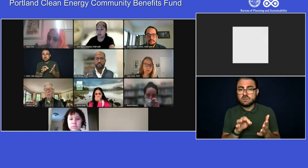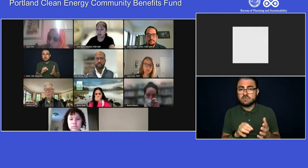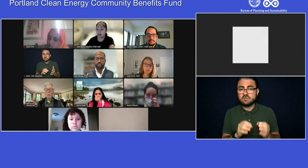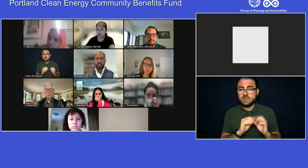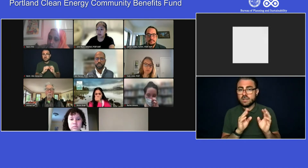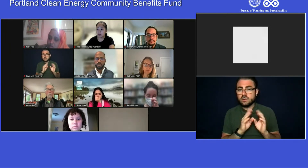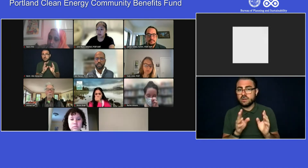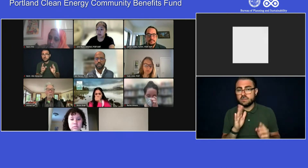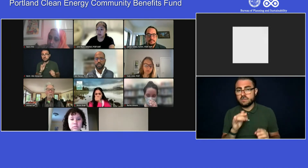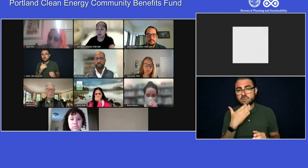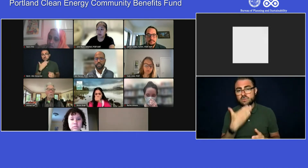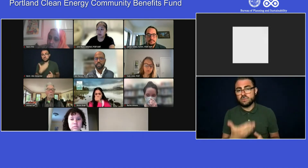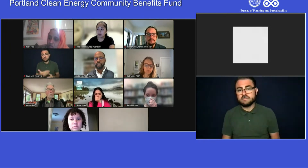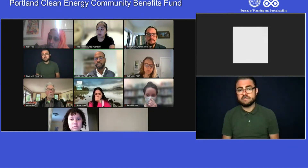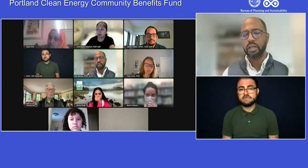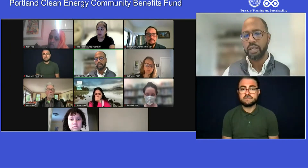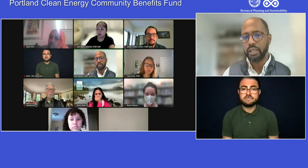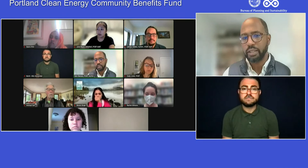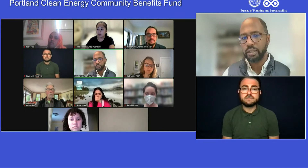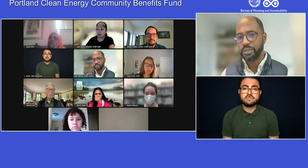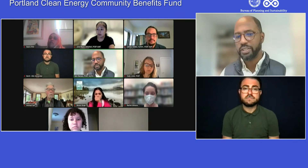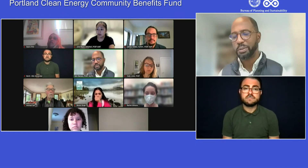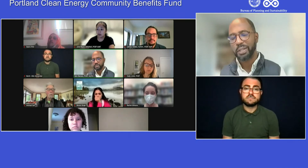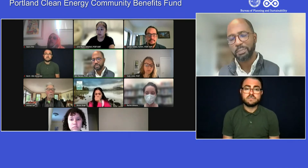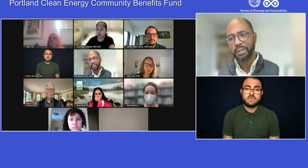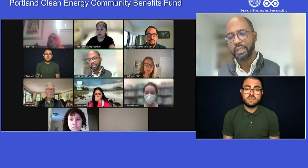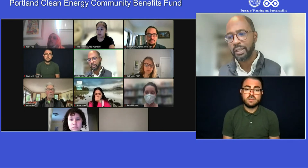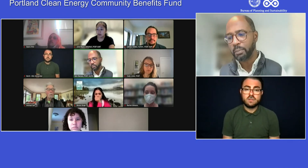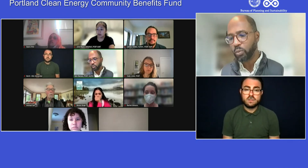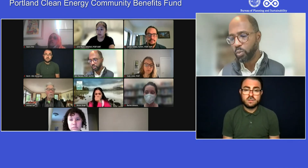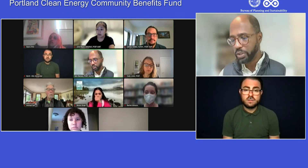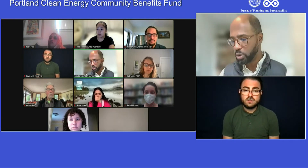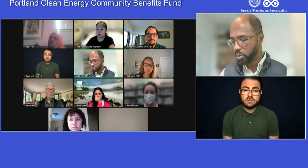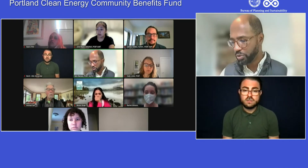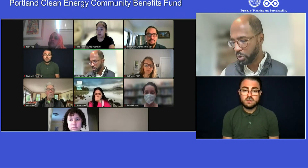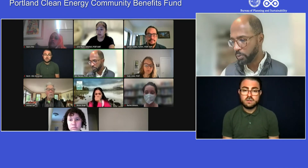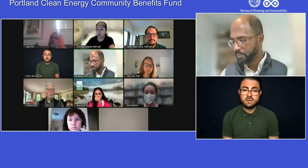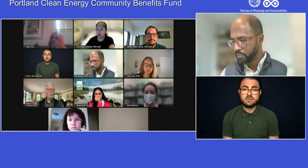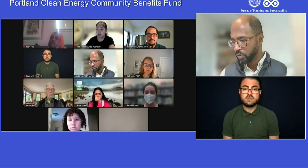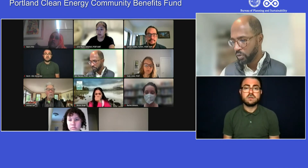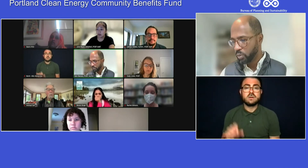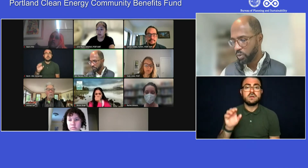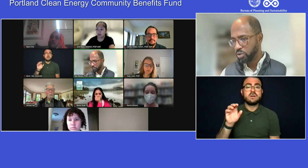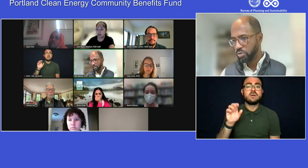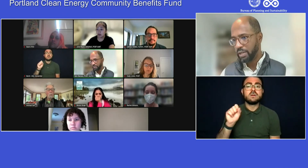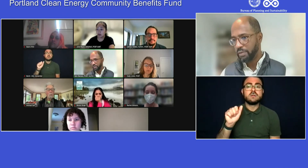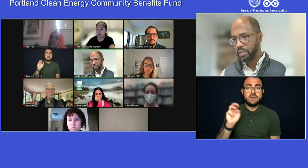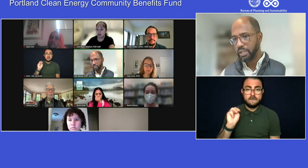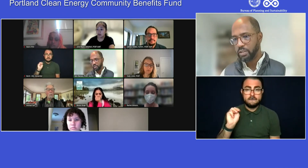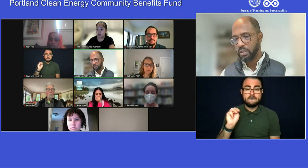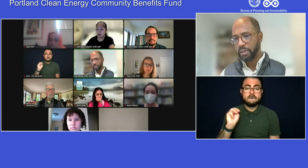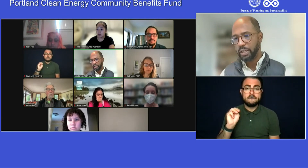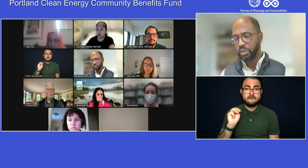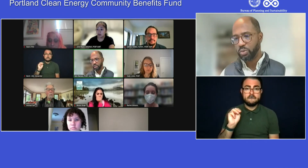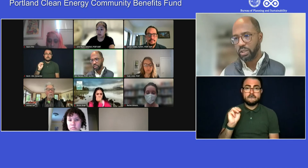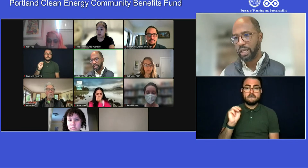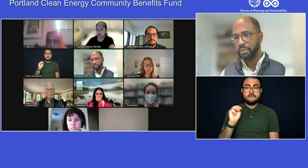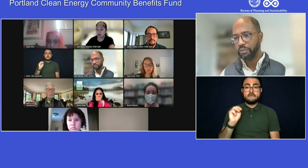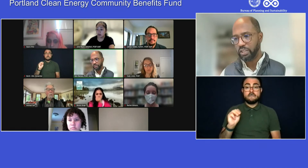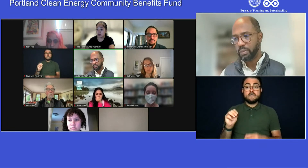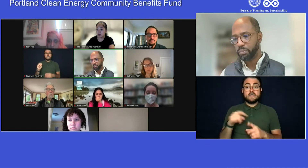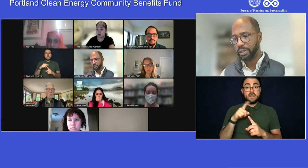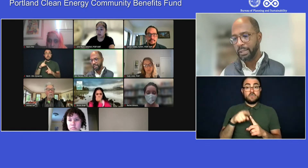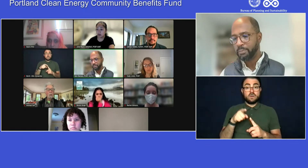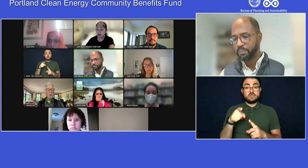great. Yeah, Ariadna, I hope I said that right, but we do. So when you navigate to the page with